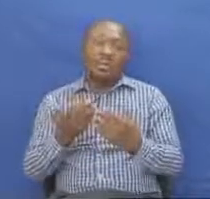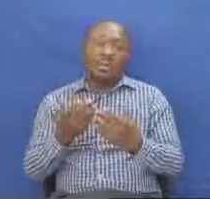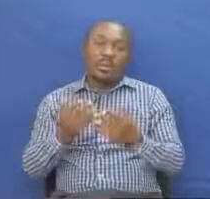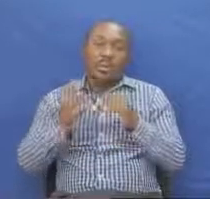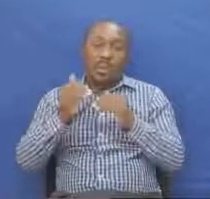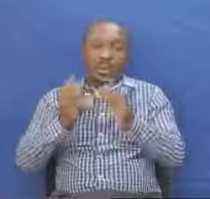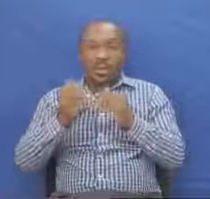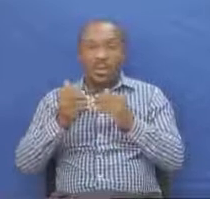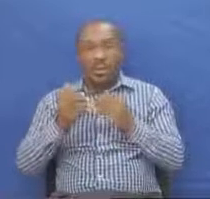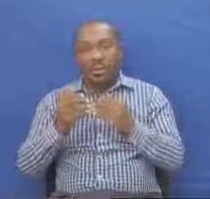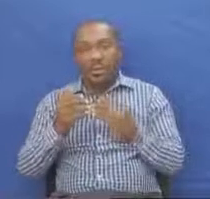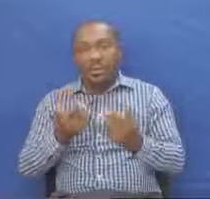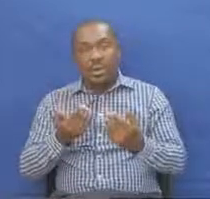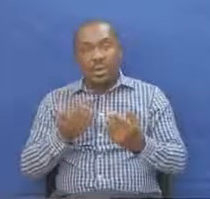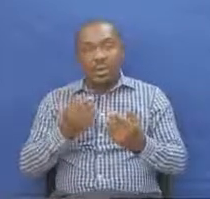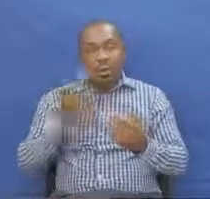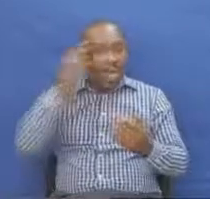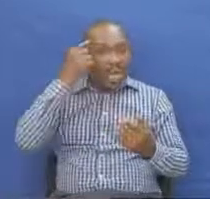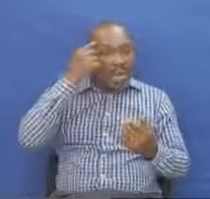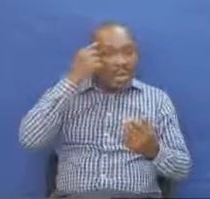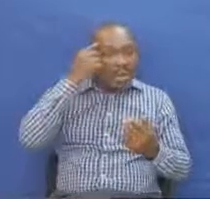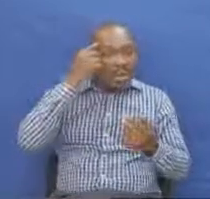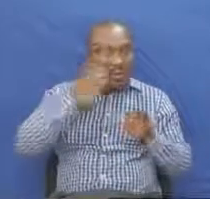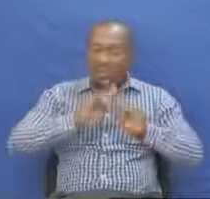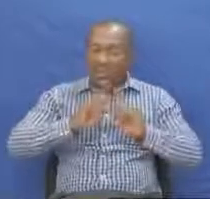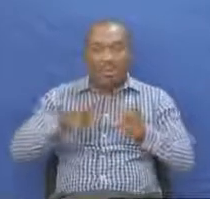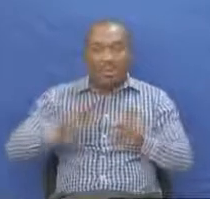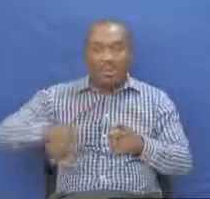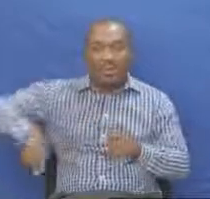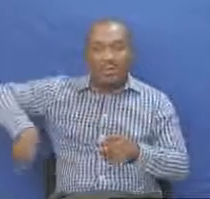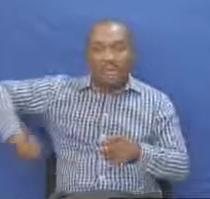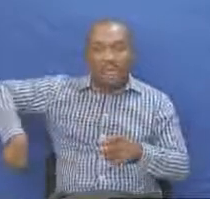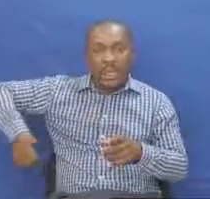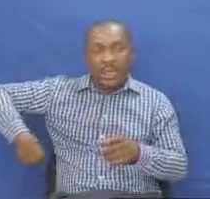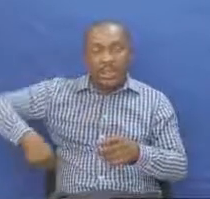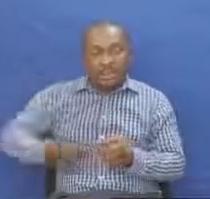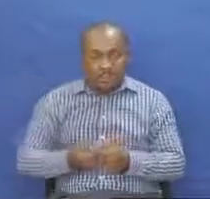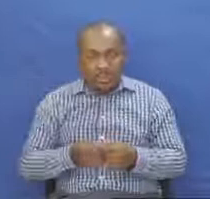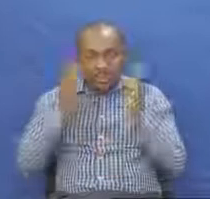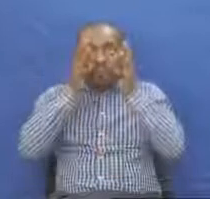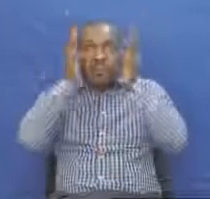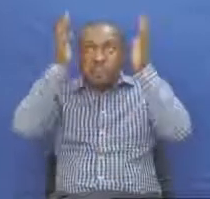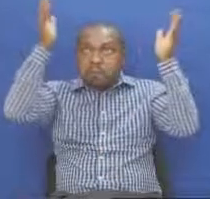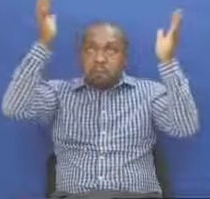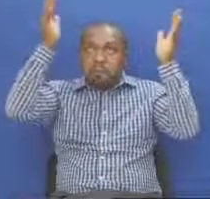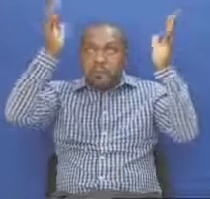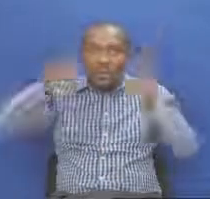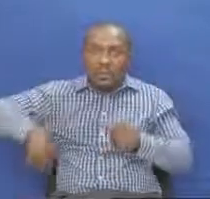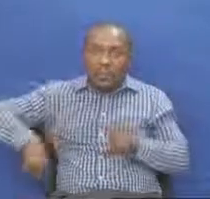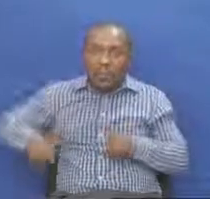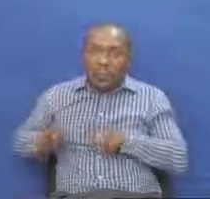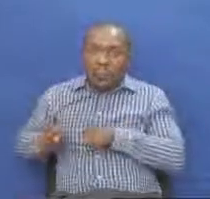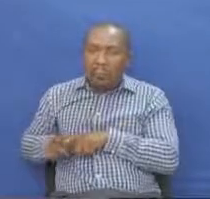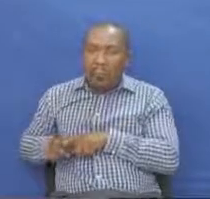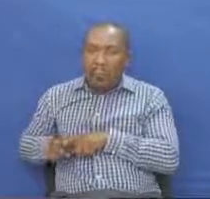isometric growth. So my dear student, this marks the end of our types of